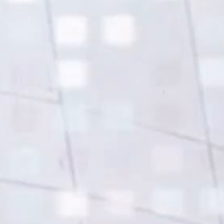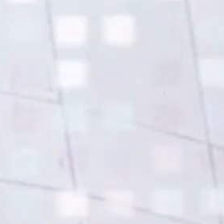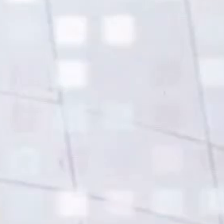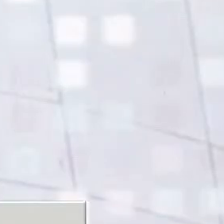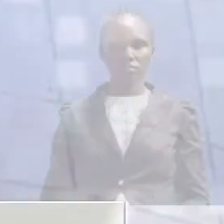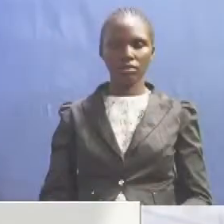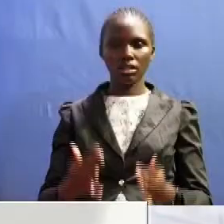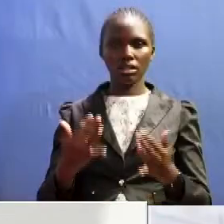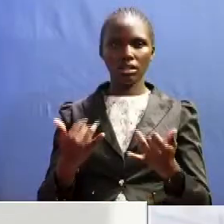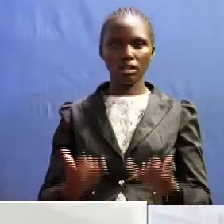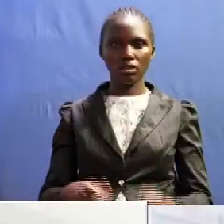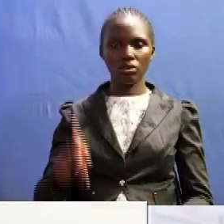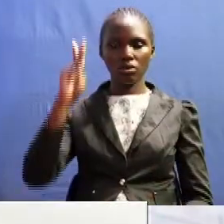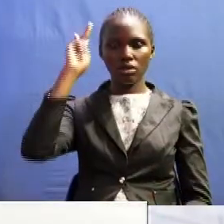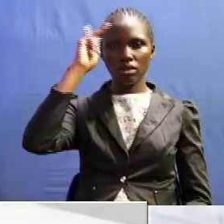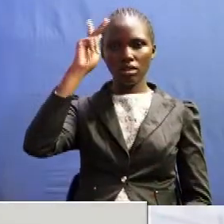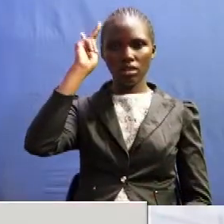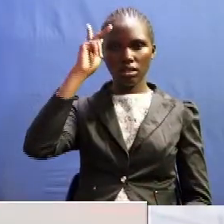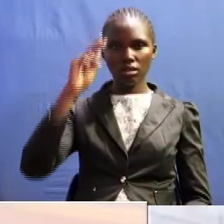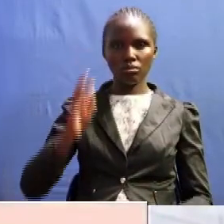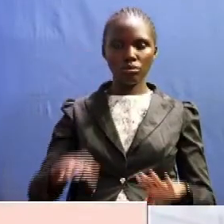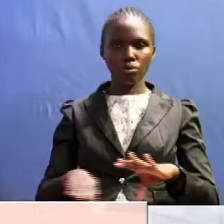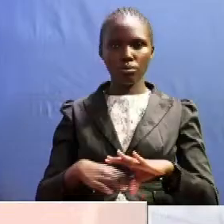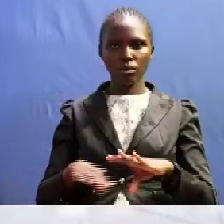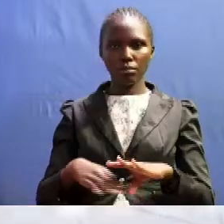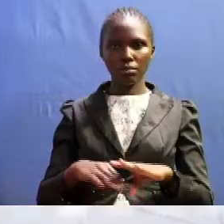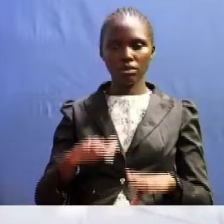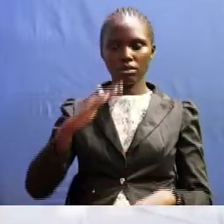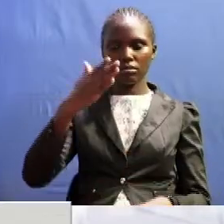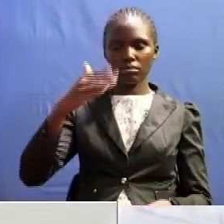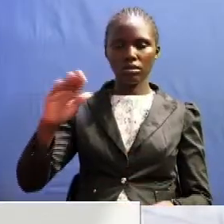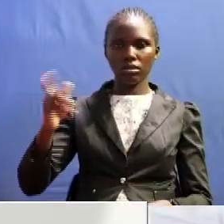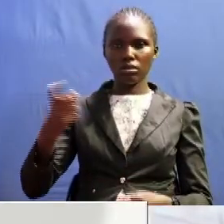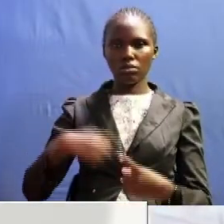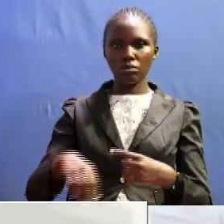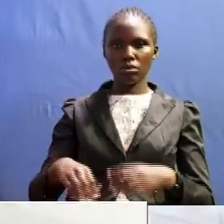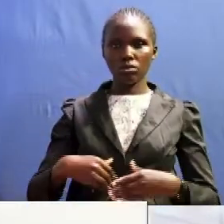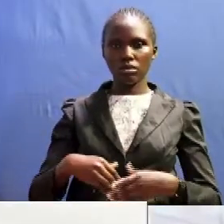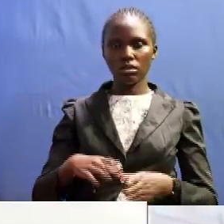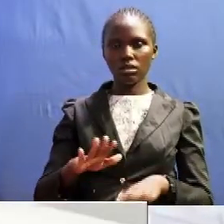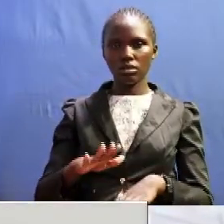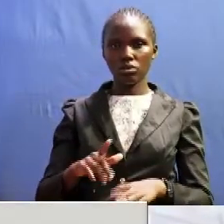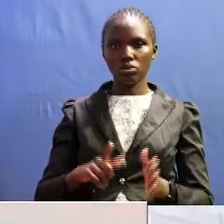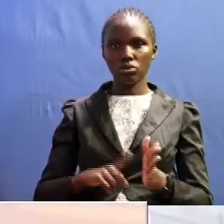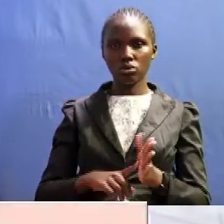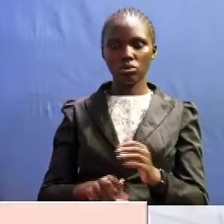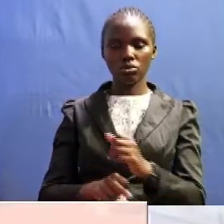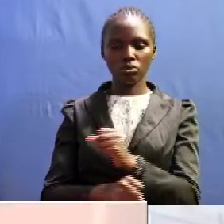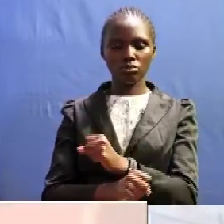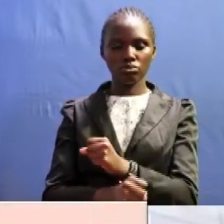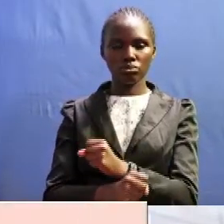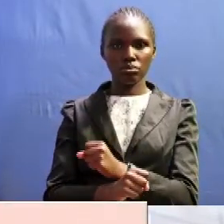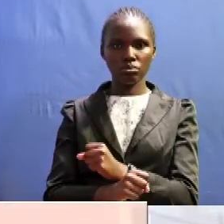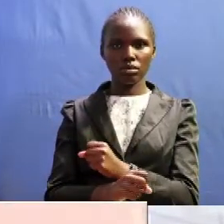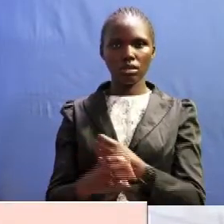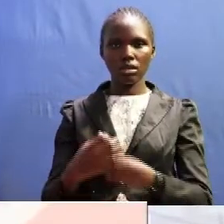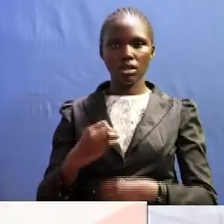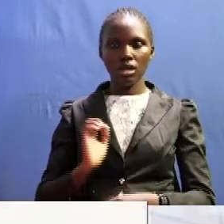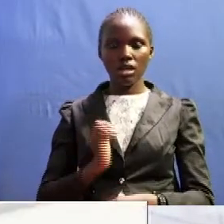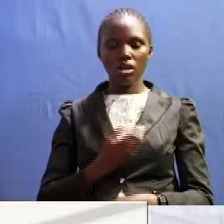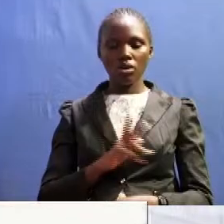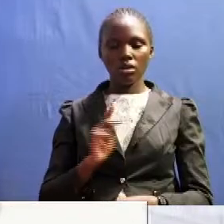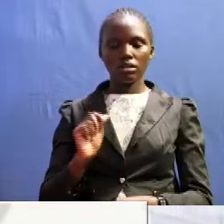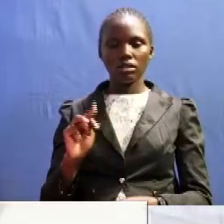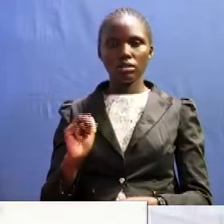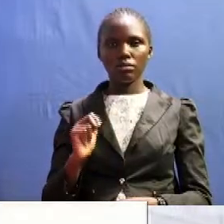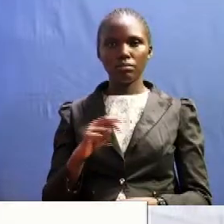Now, a section of Kiambu members of parliament has come out to defend Governor Kimani Wamatangi over ESCC corruption